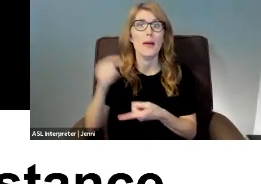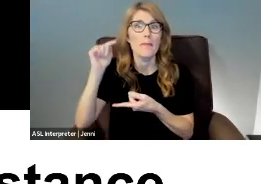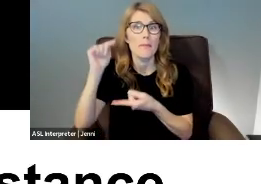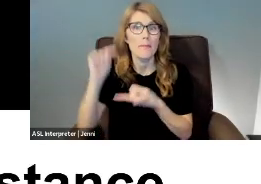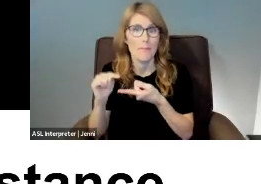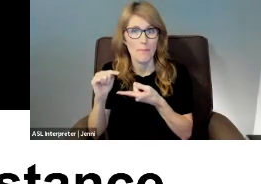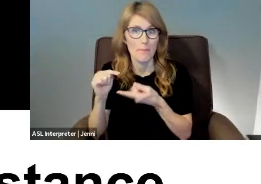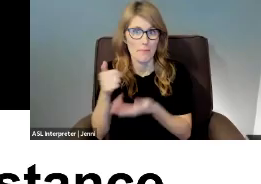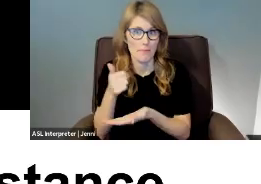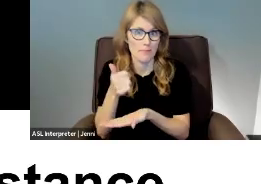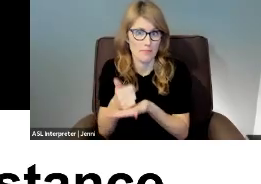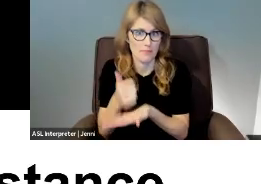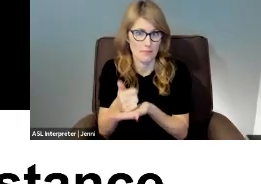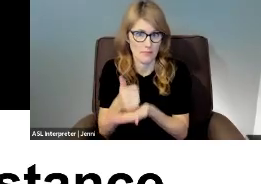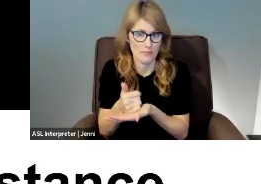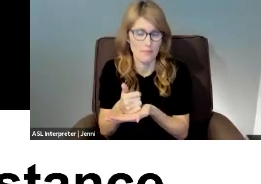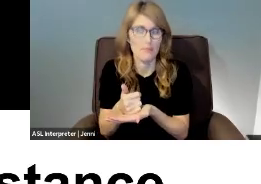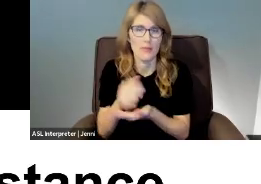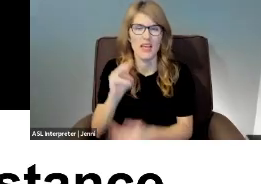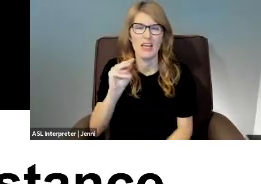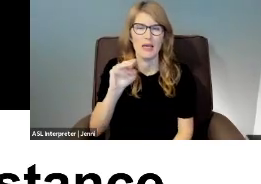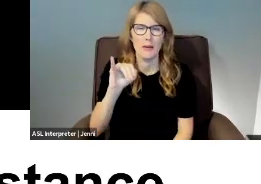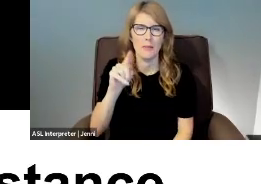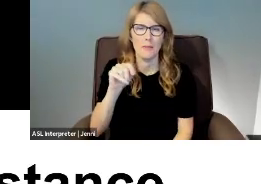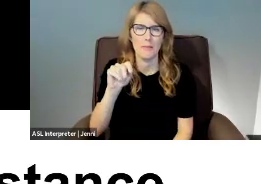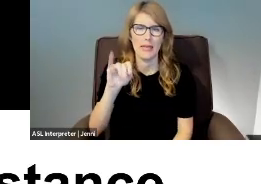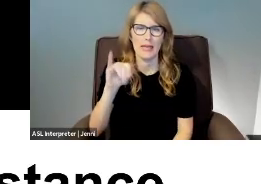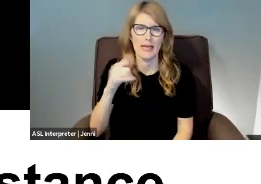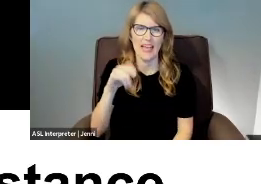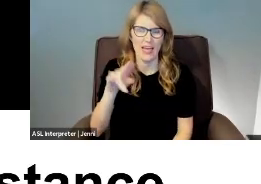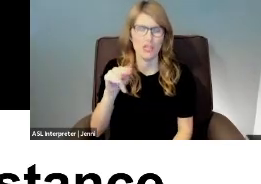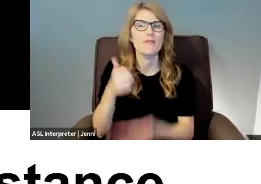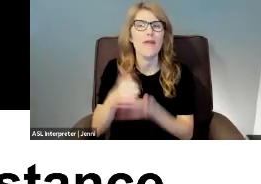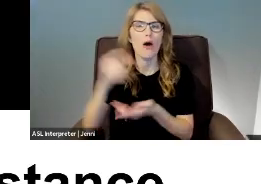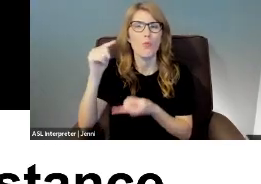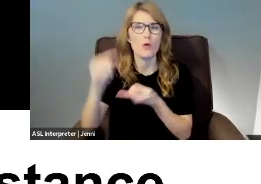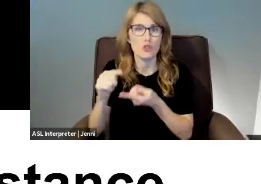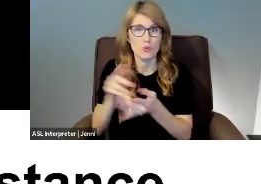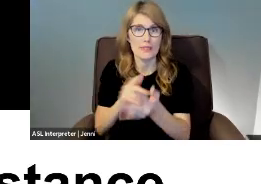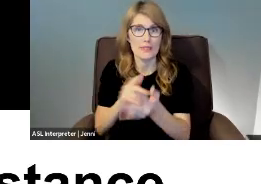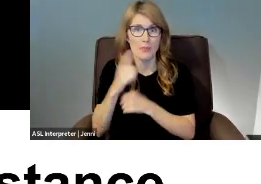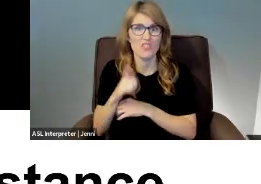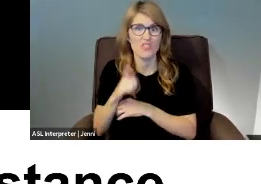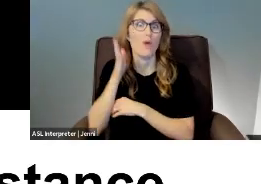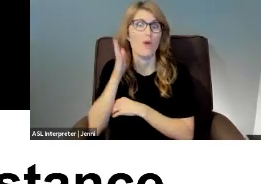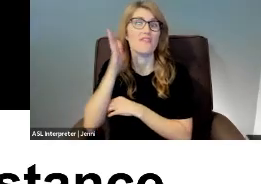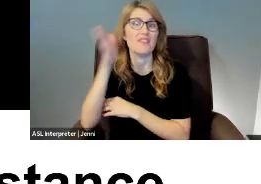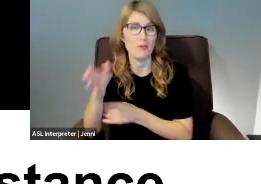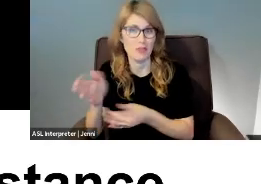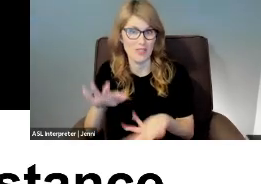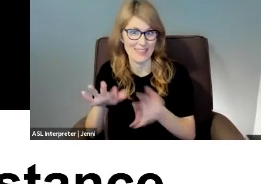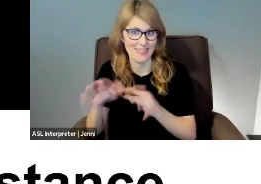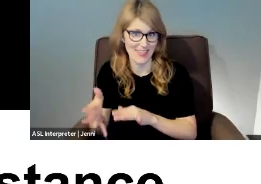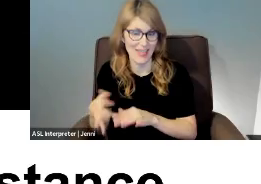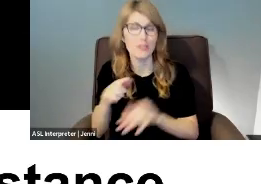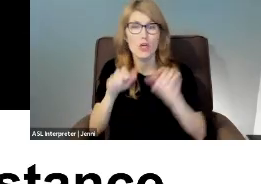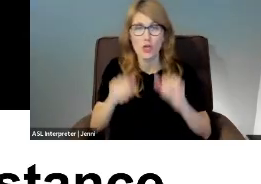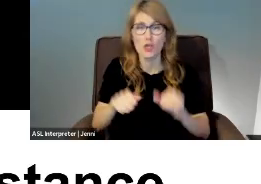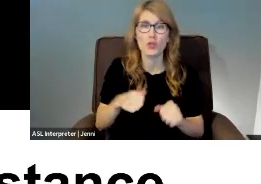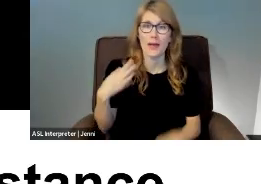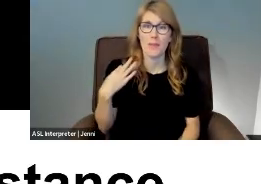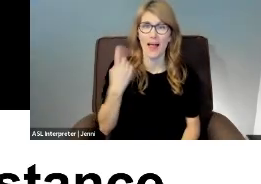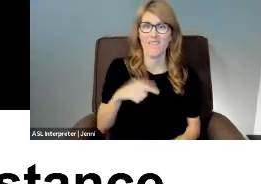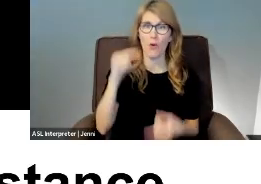help reduce the damages in future disasters. So you can apply for a mitigation loan to